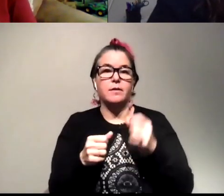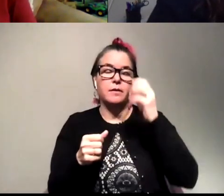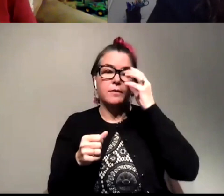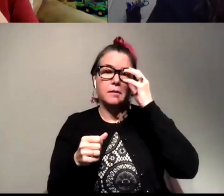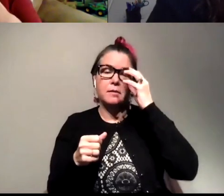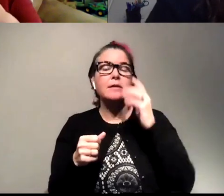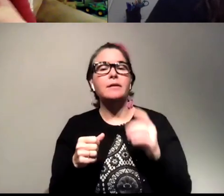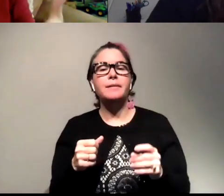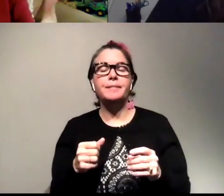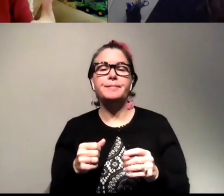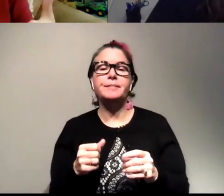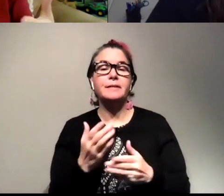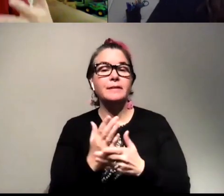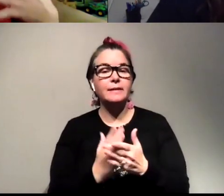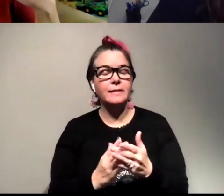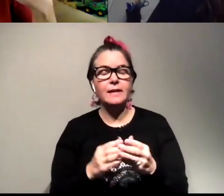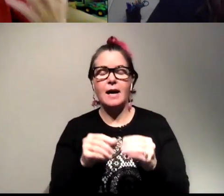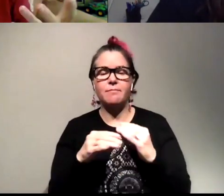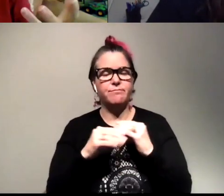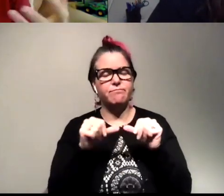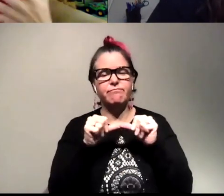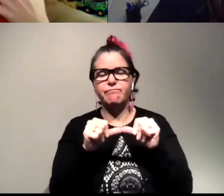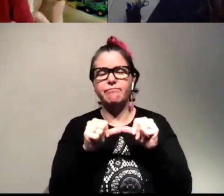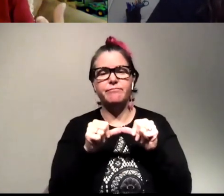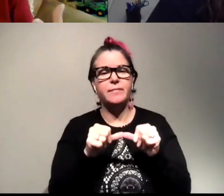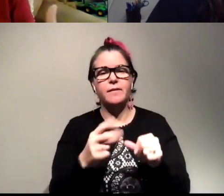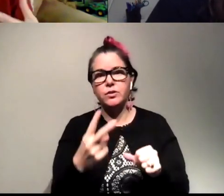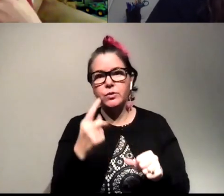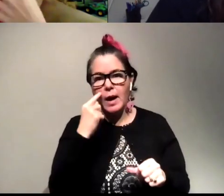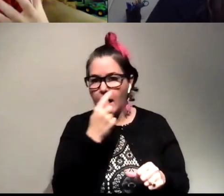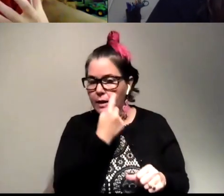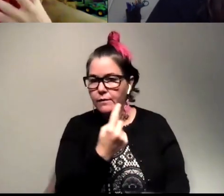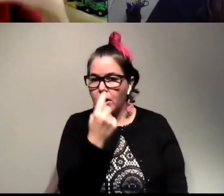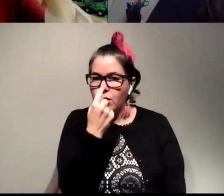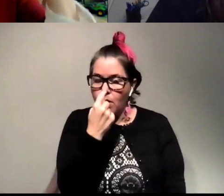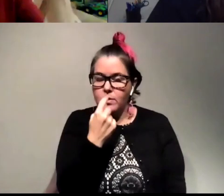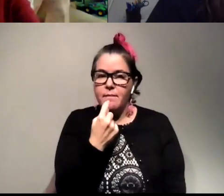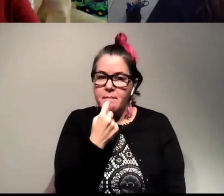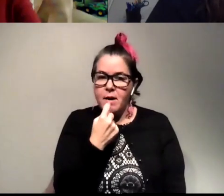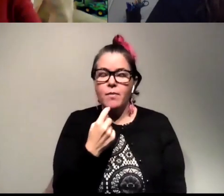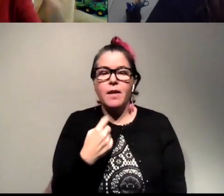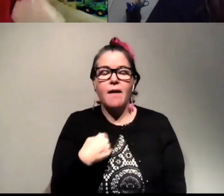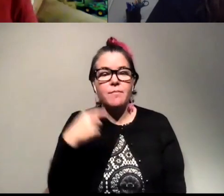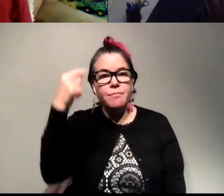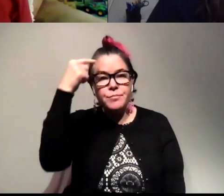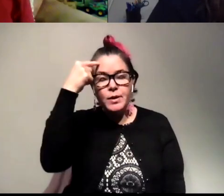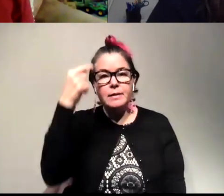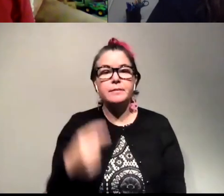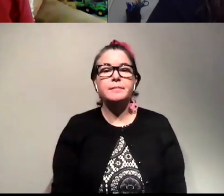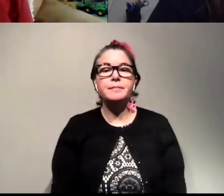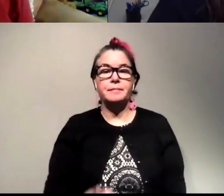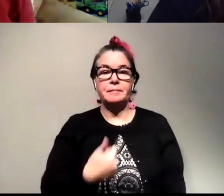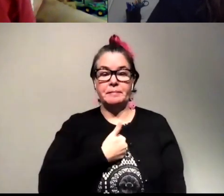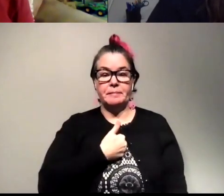them are, like I said, always the same. We have two eyes, we have a nose, we have a mouth, we have a brain. I have a part